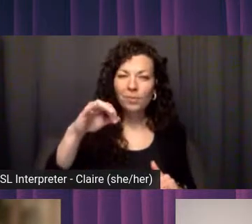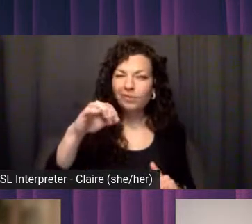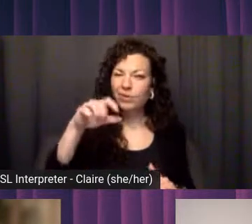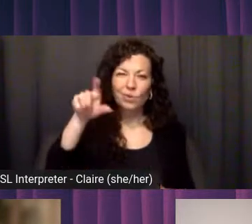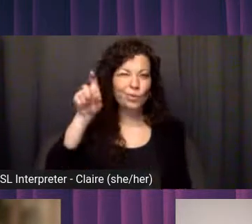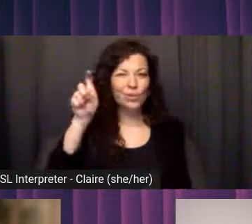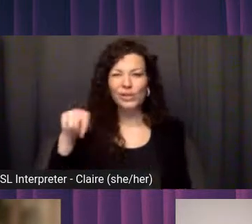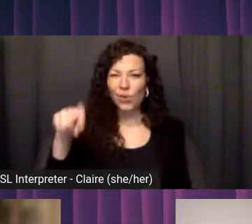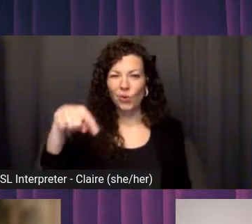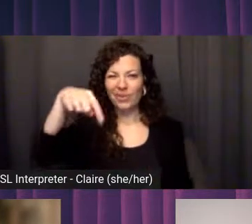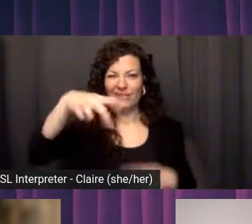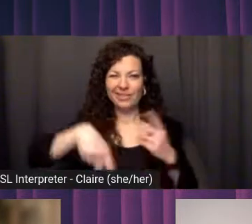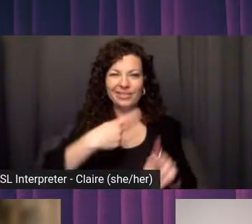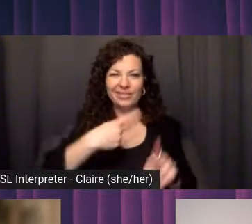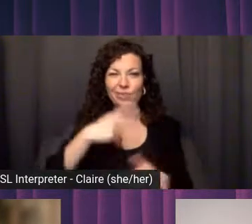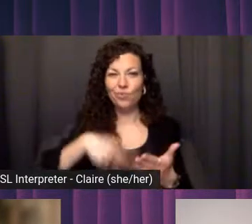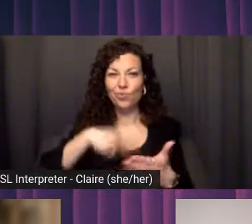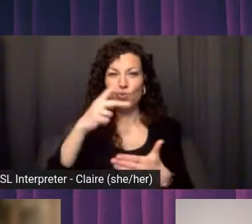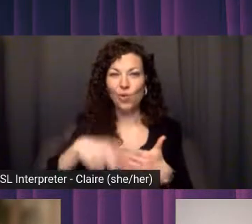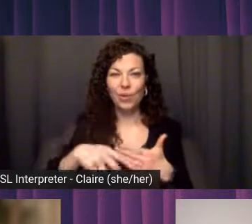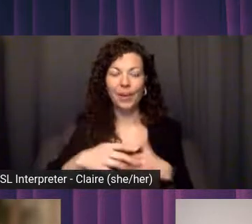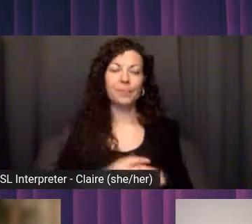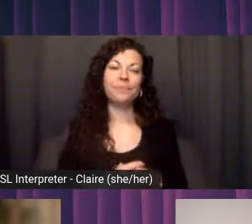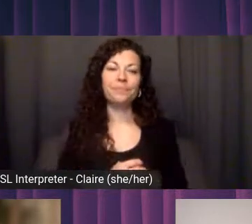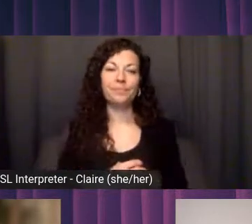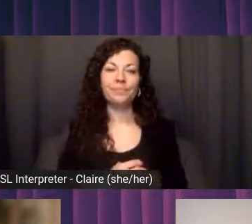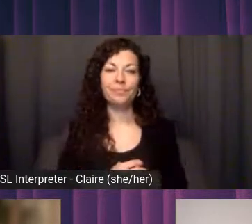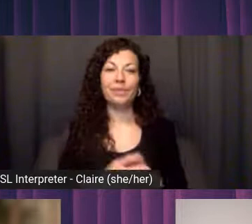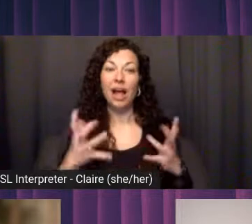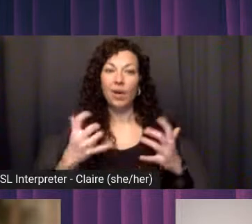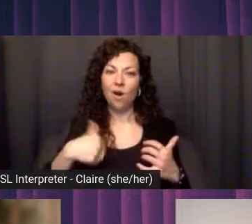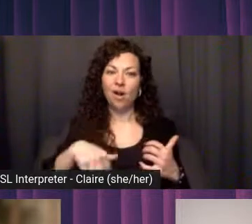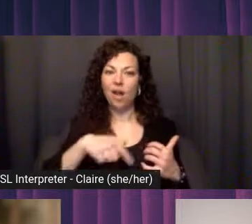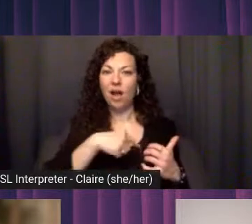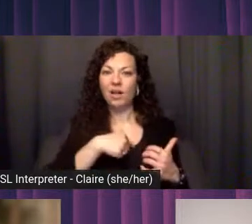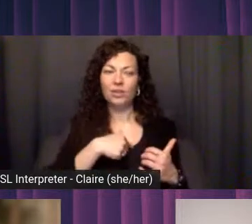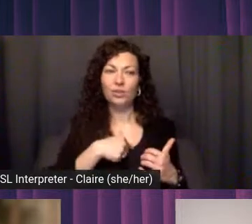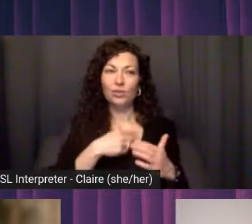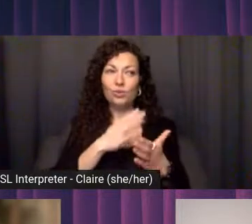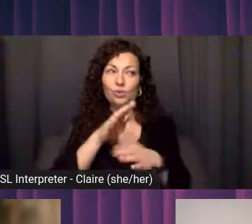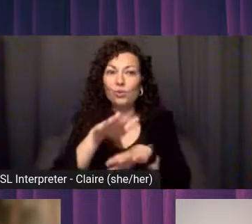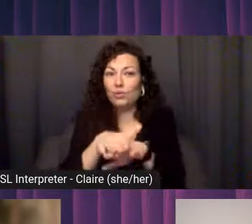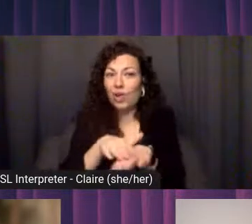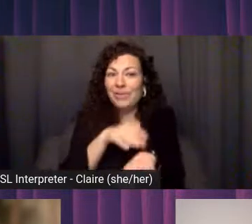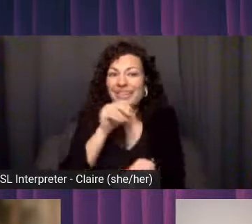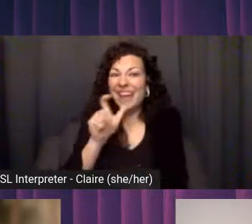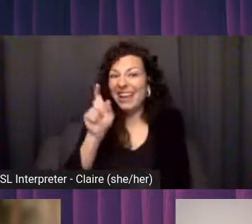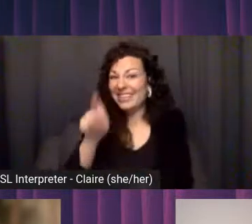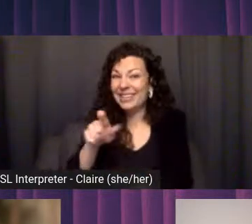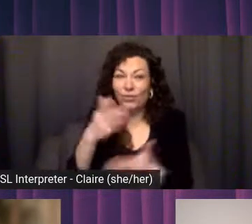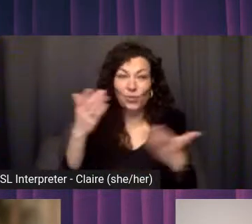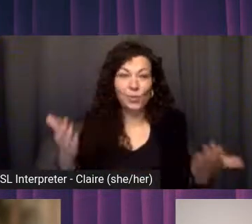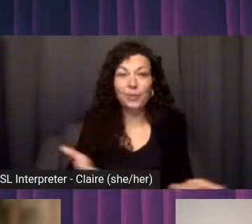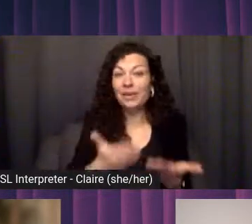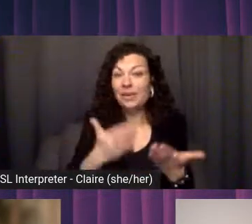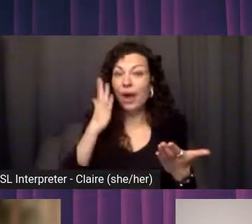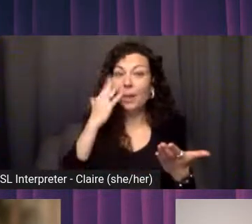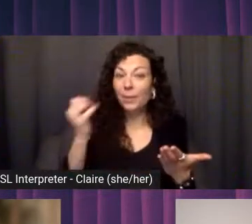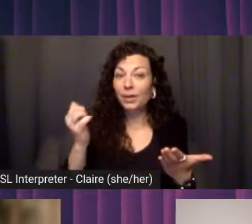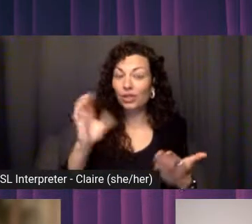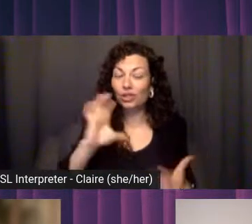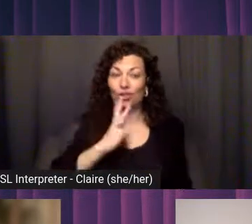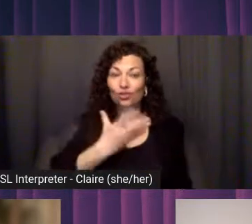My hope is that we can put ourselves out of business and recognizing that